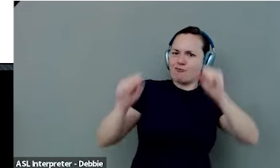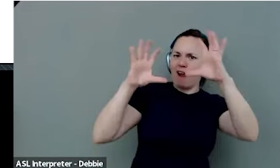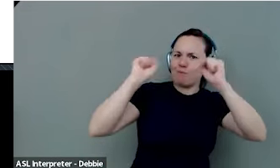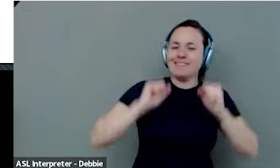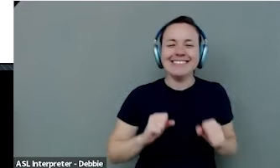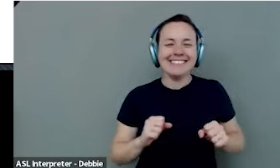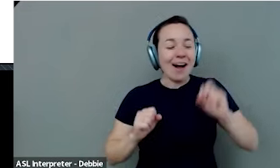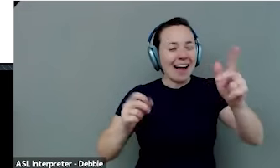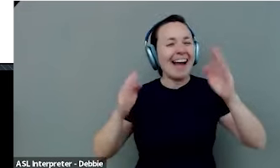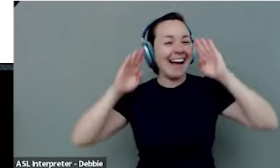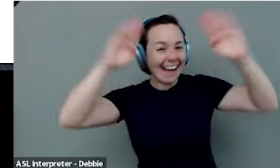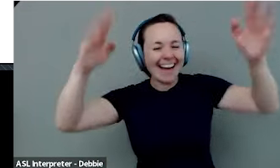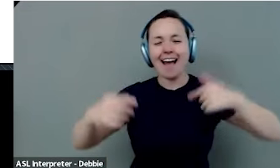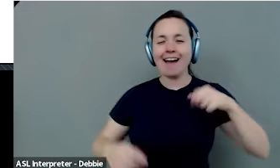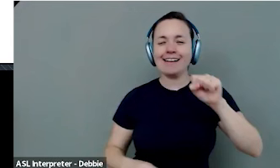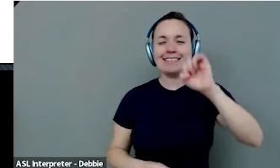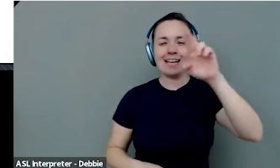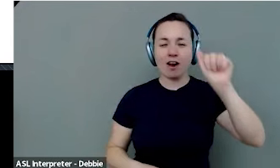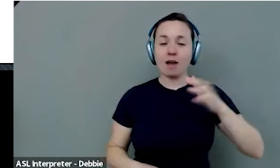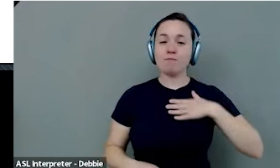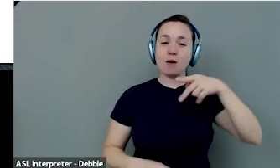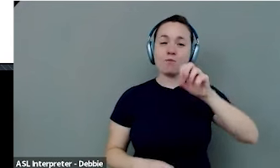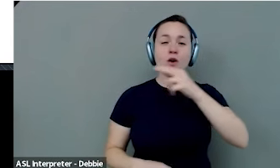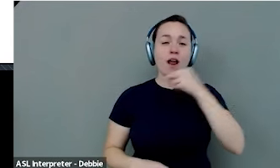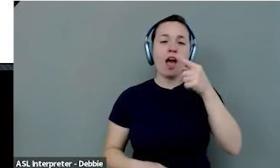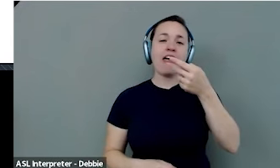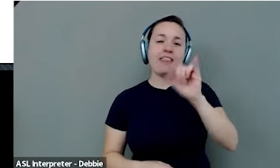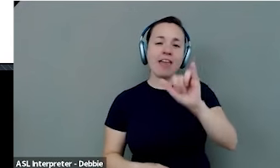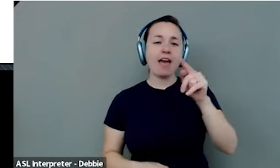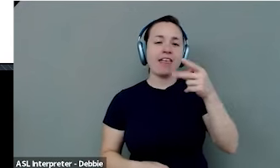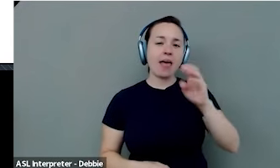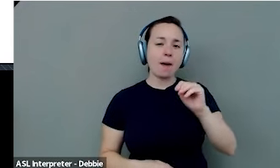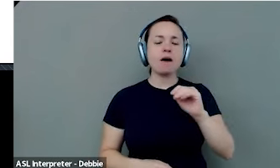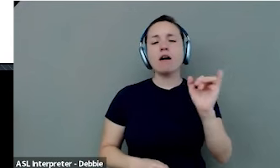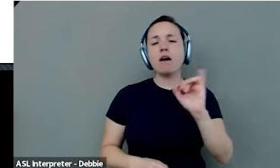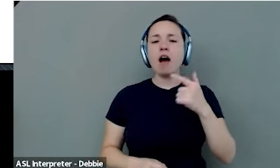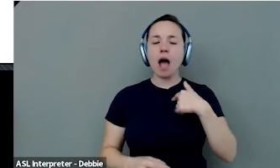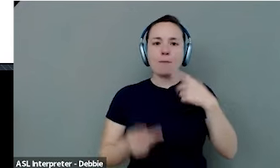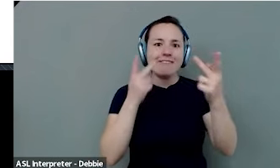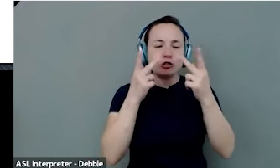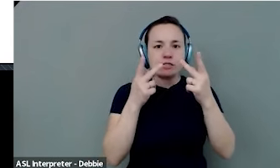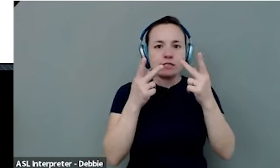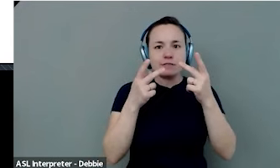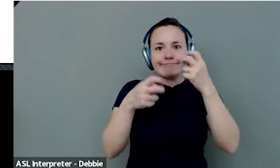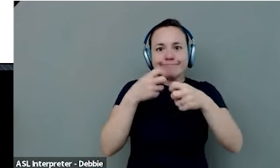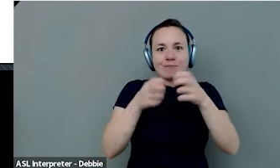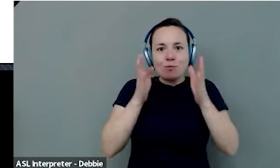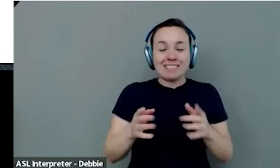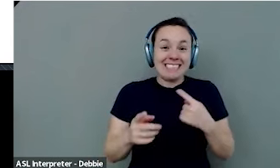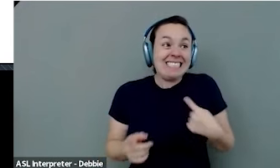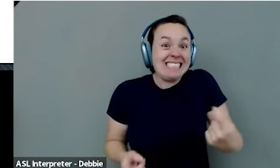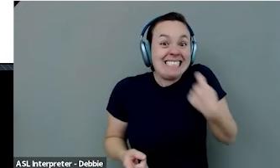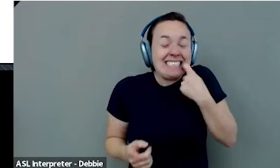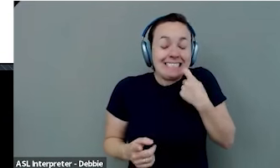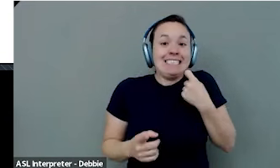Hi, everybody. My name is Sierra. My pronouns are they, them. I'm also a visually impaired person relatively recently, so I want to